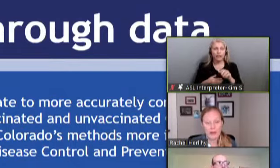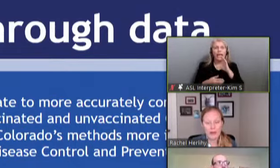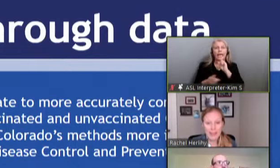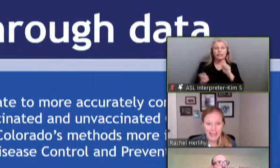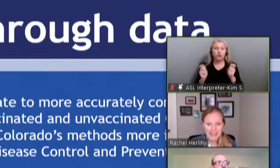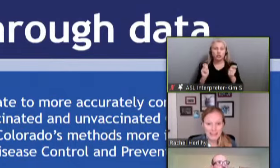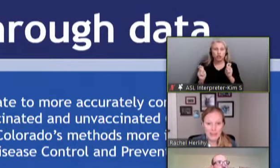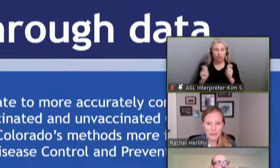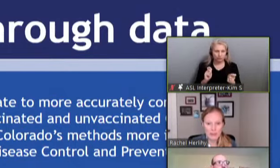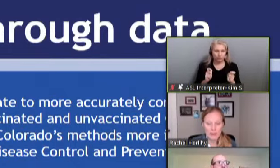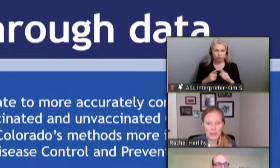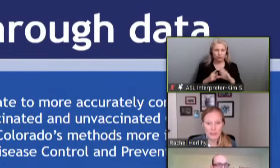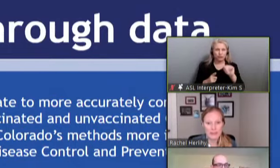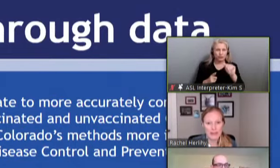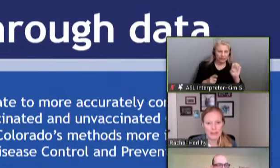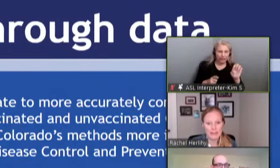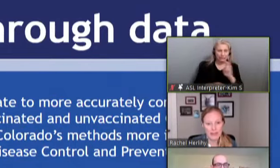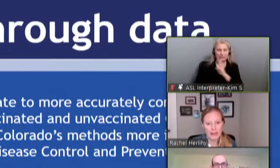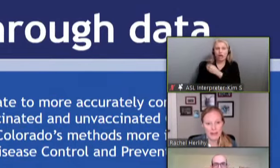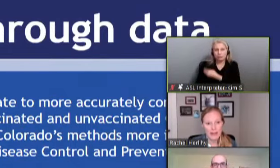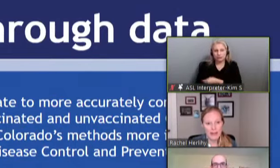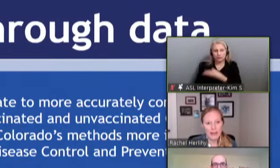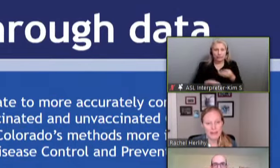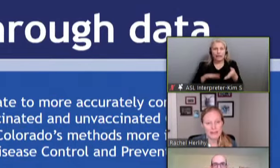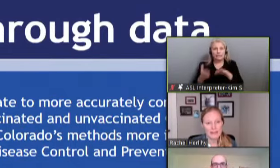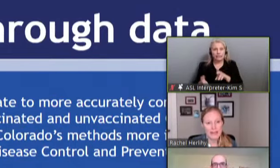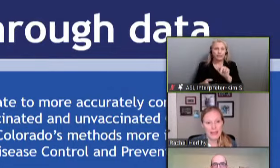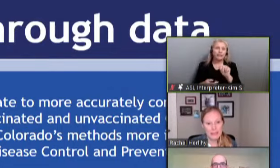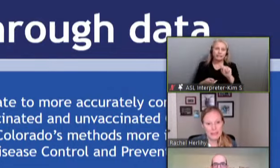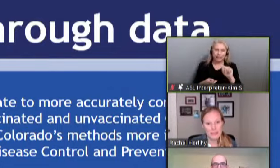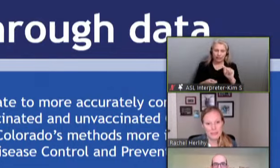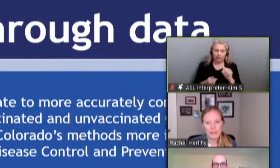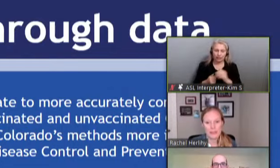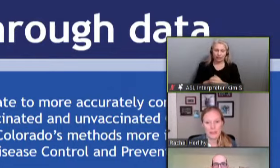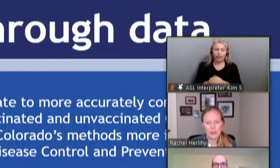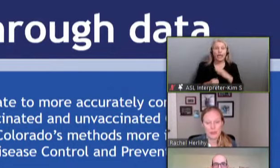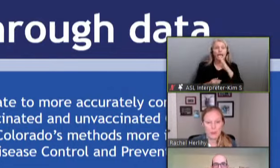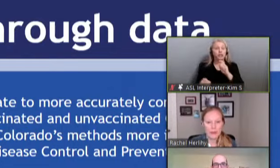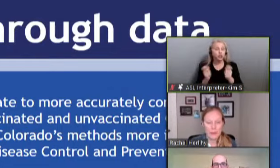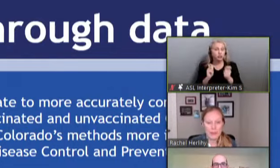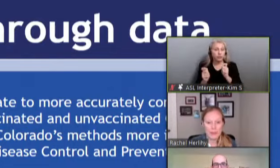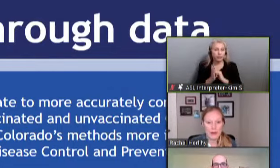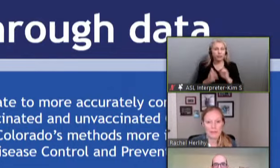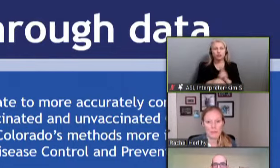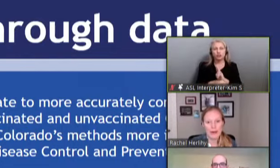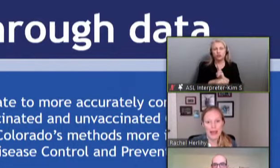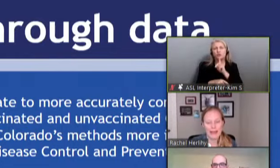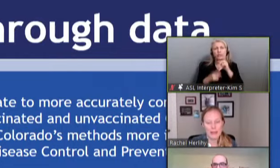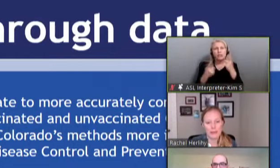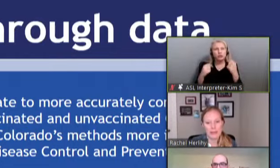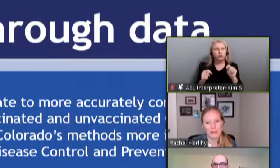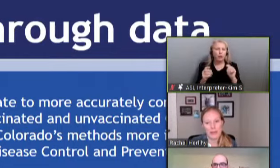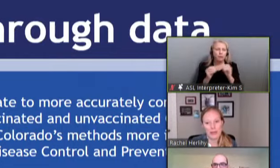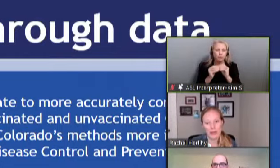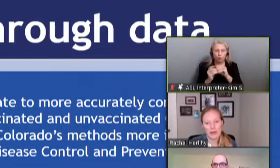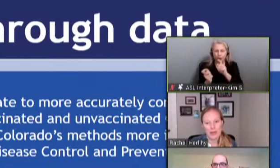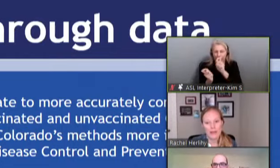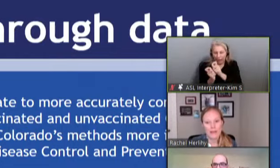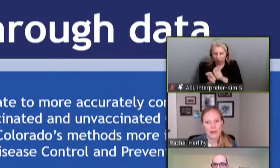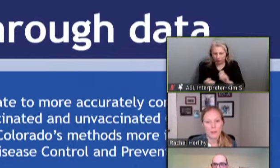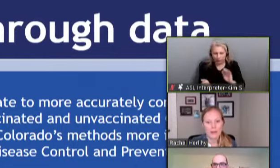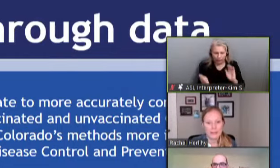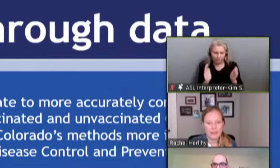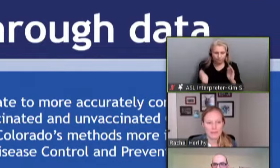adjustment to our case, hospitalization, and death data. And age adjustment is used, we really want to try and more accurately